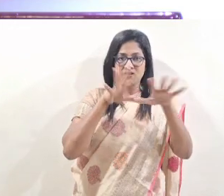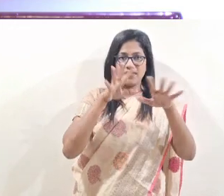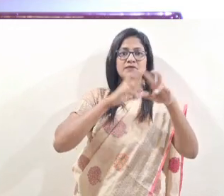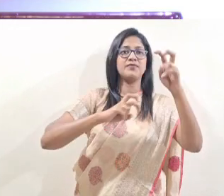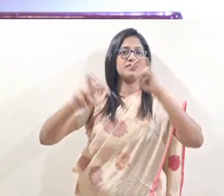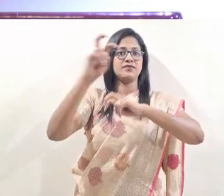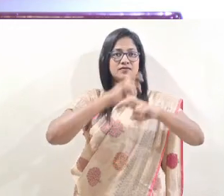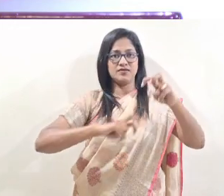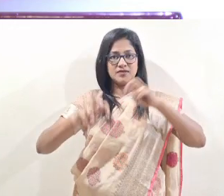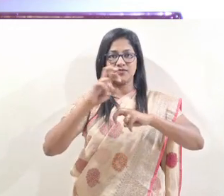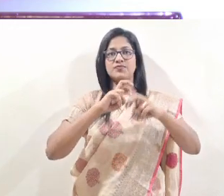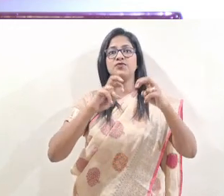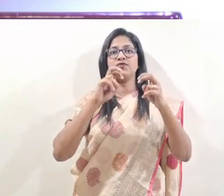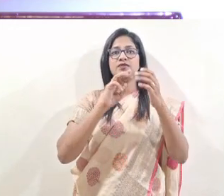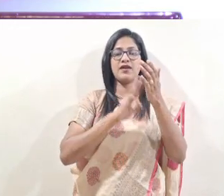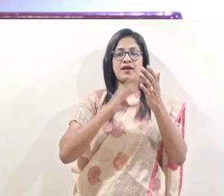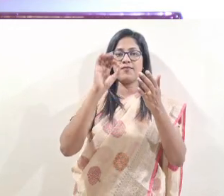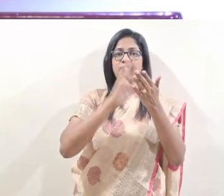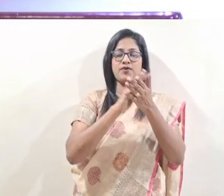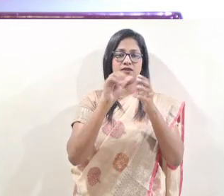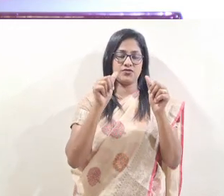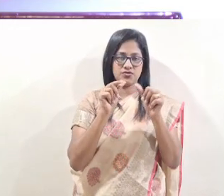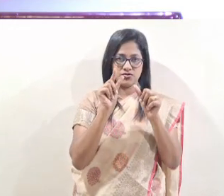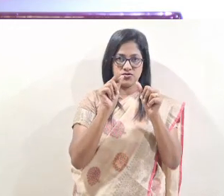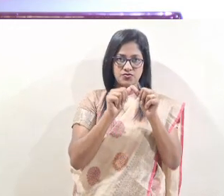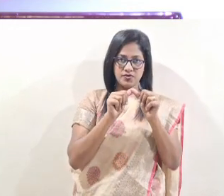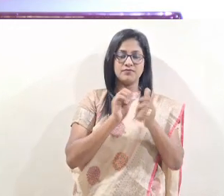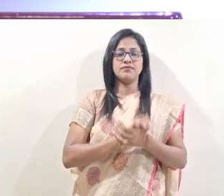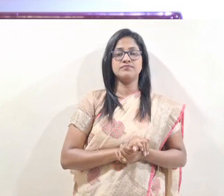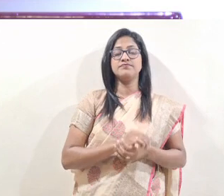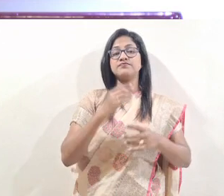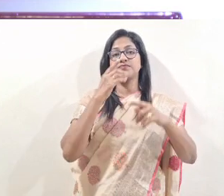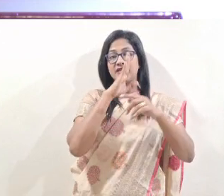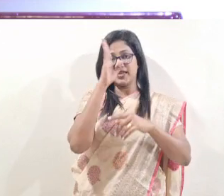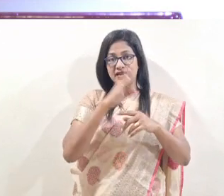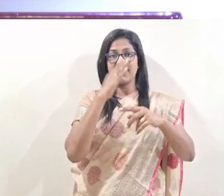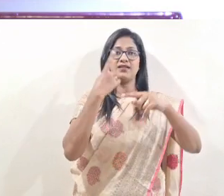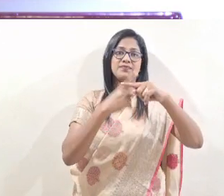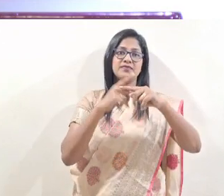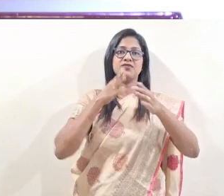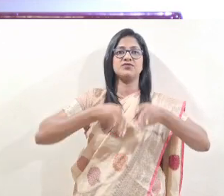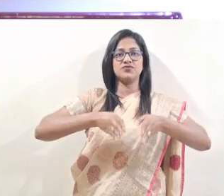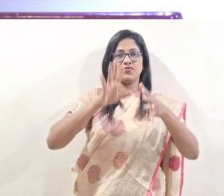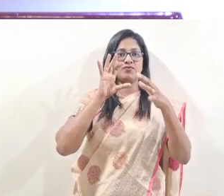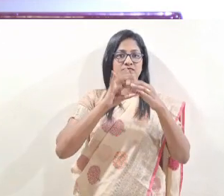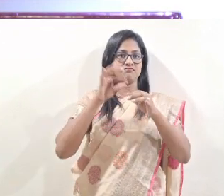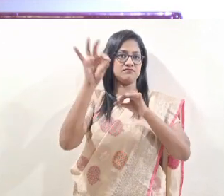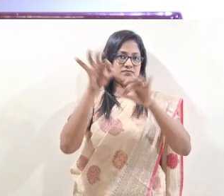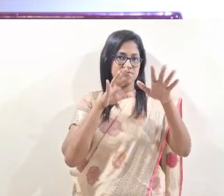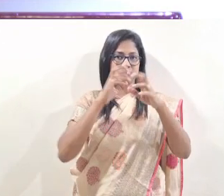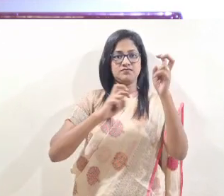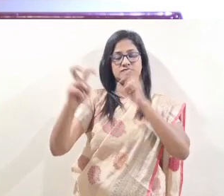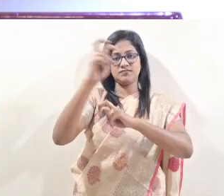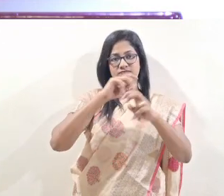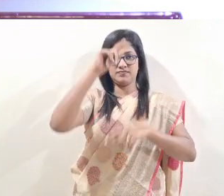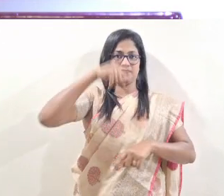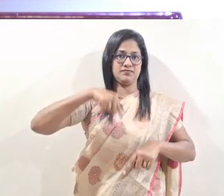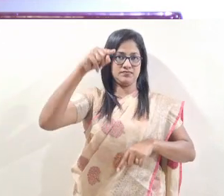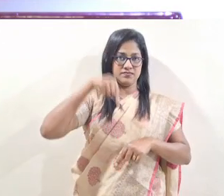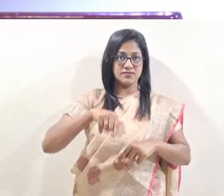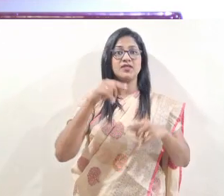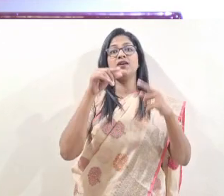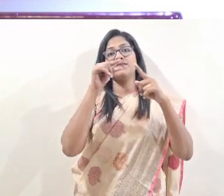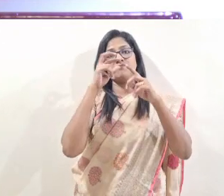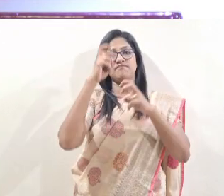in the Ministry of Housing and Urban Affairs. He headed the nodal officer for rail and road-based urban transport in India. He drafted the Metro Rail